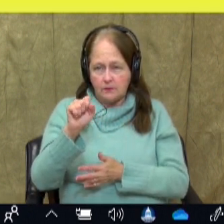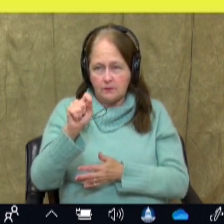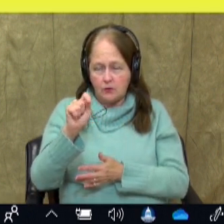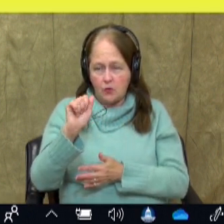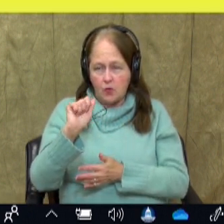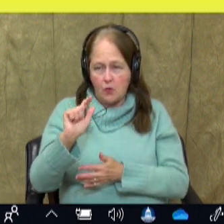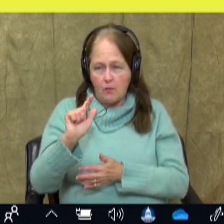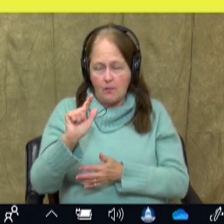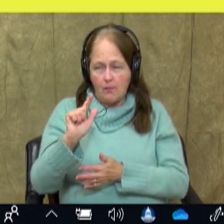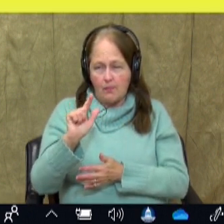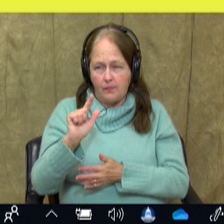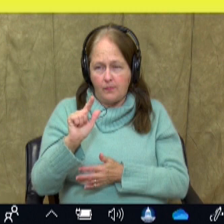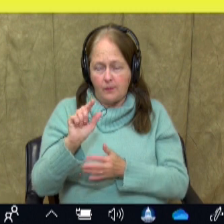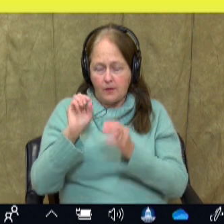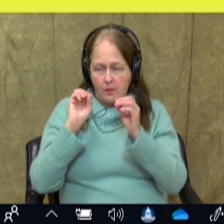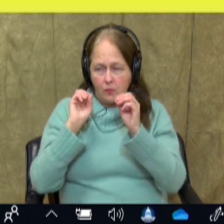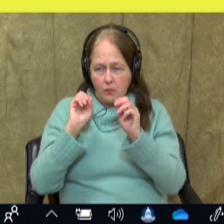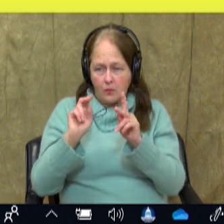Okay?